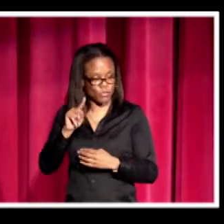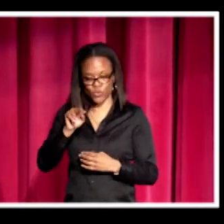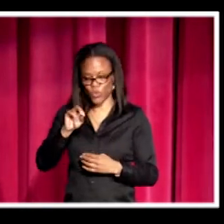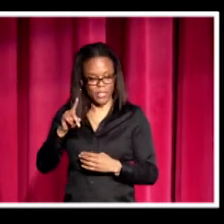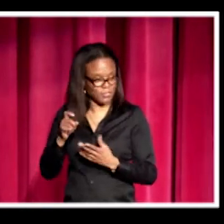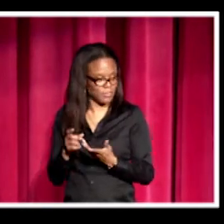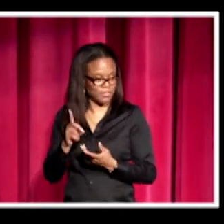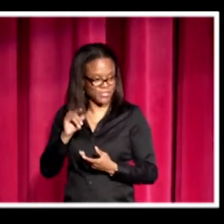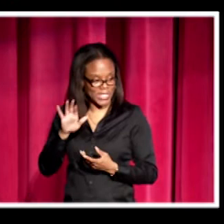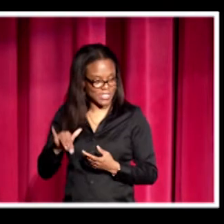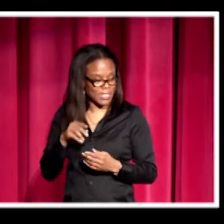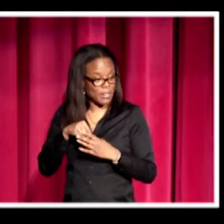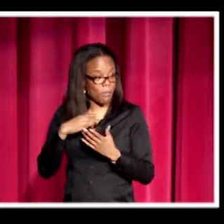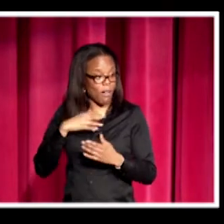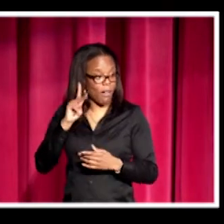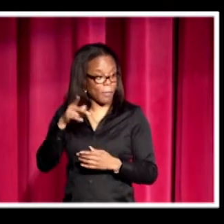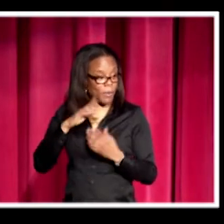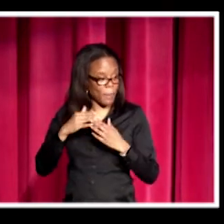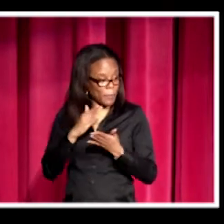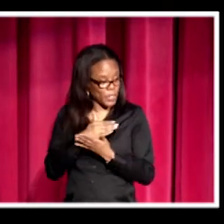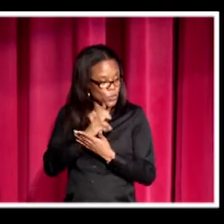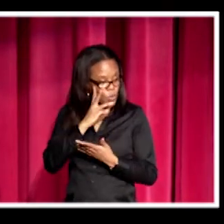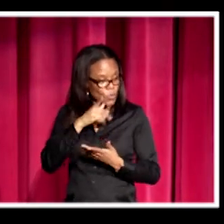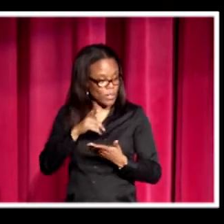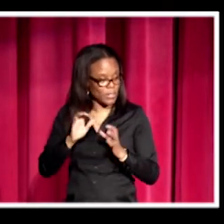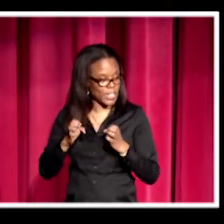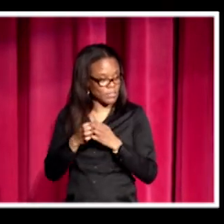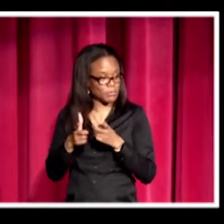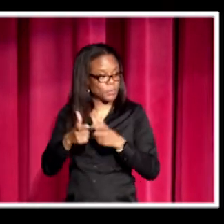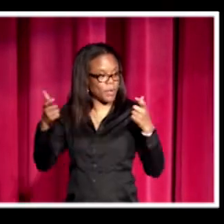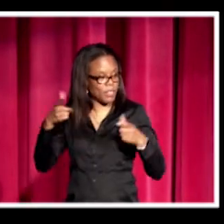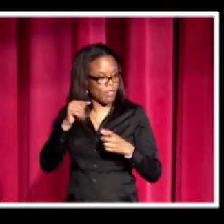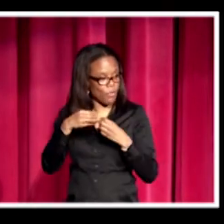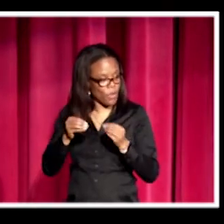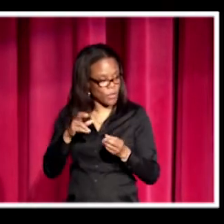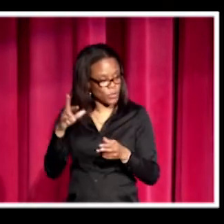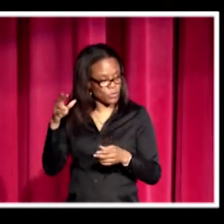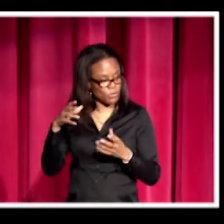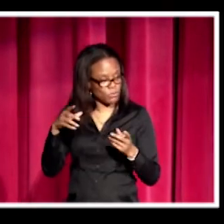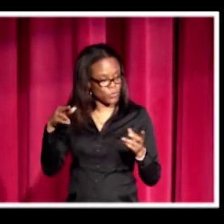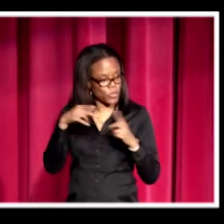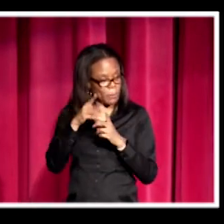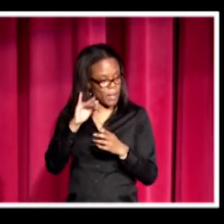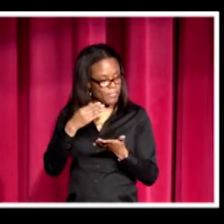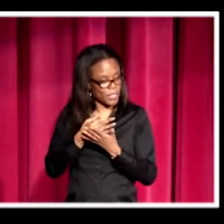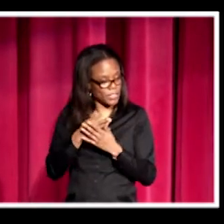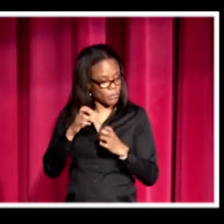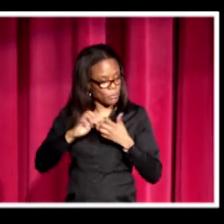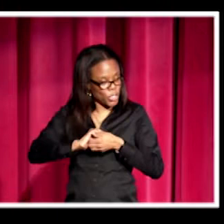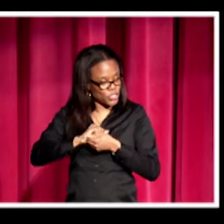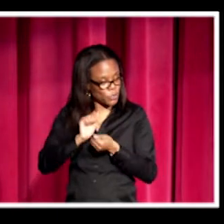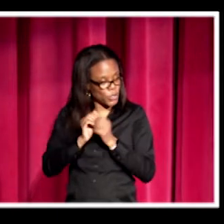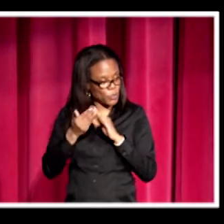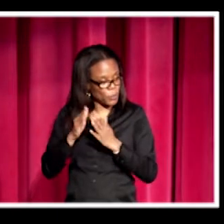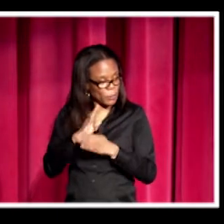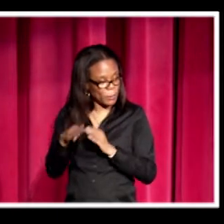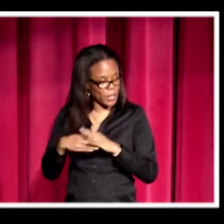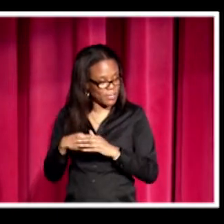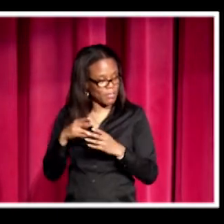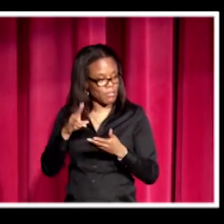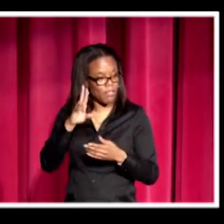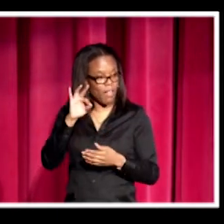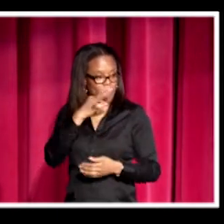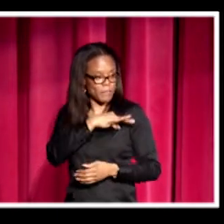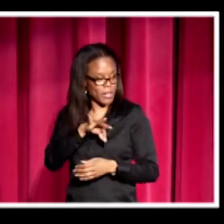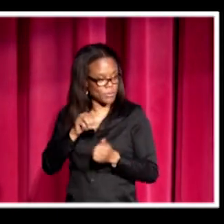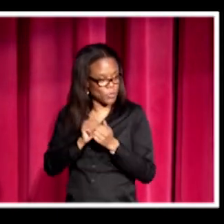upcoming budget, we will expand the office's reach by funding partnerships with community-based nonprofits that know our